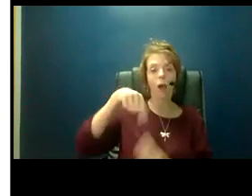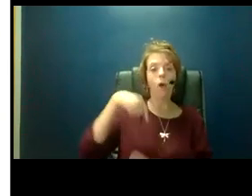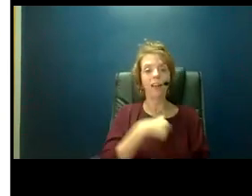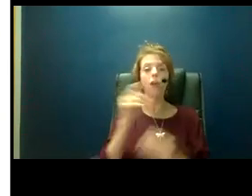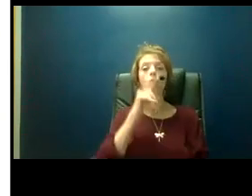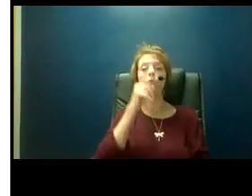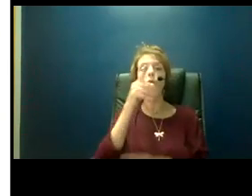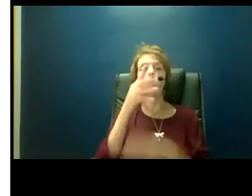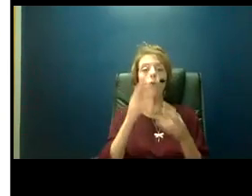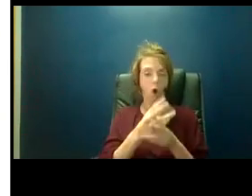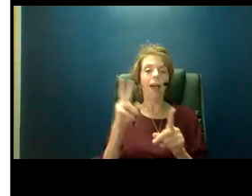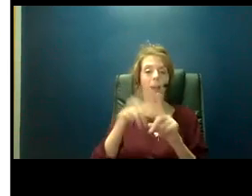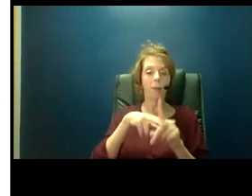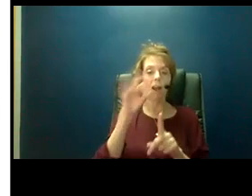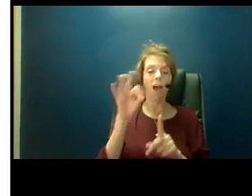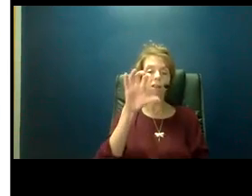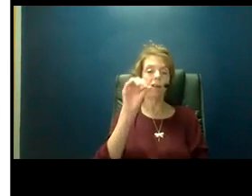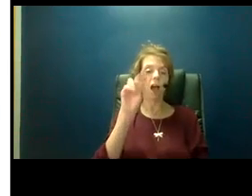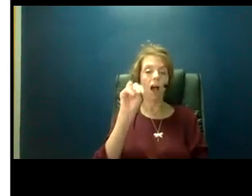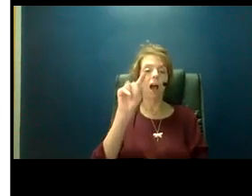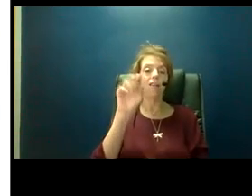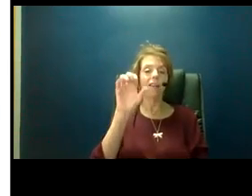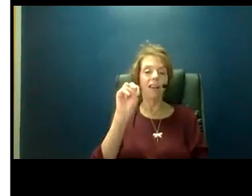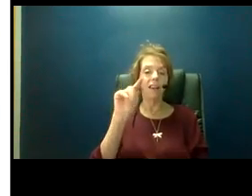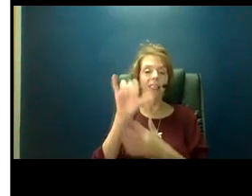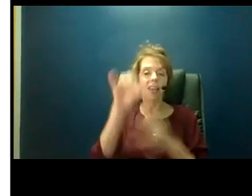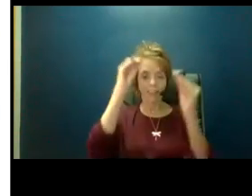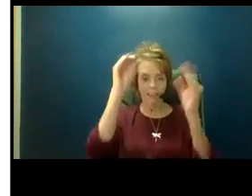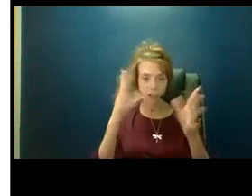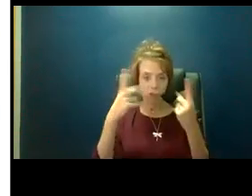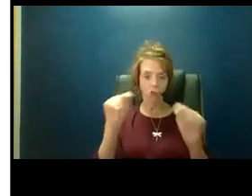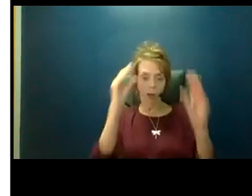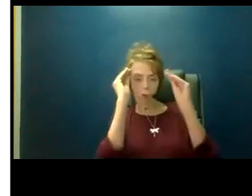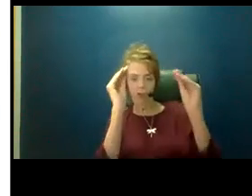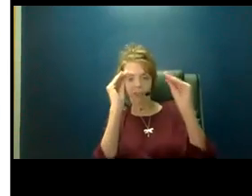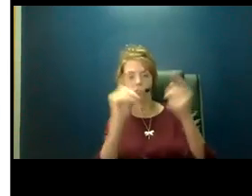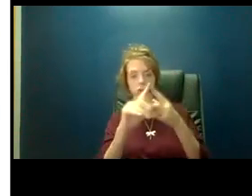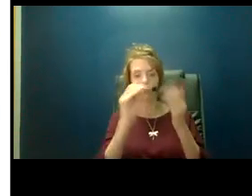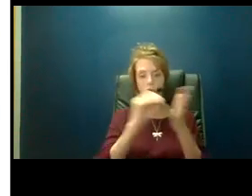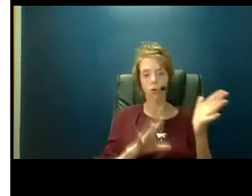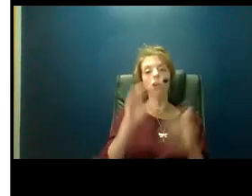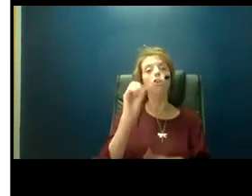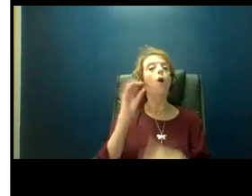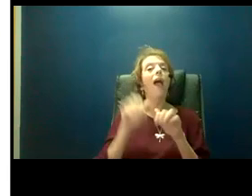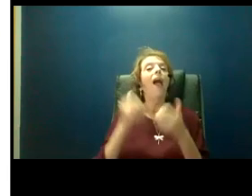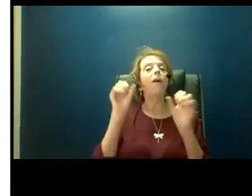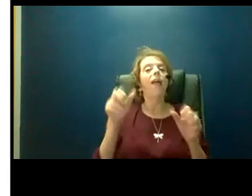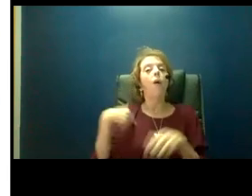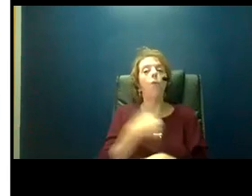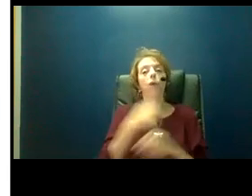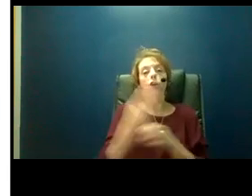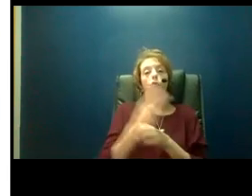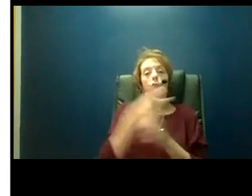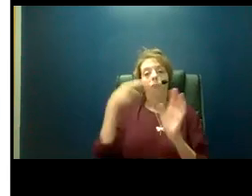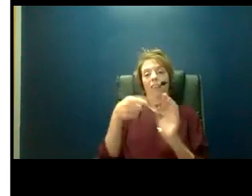applications of any content that a teacher is trying to convey to a student. So how can we take this